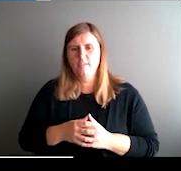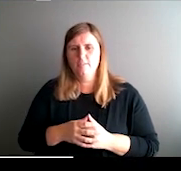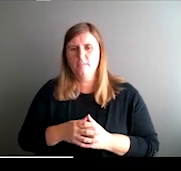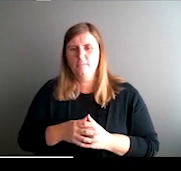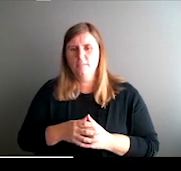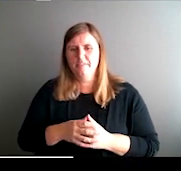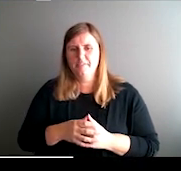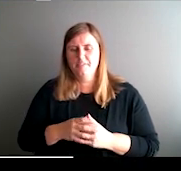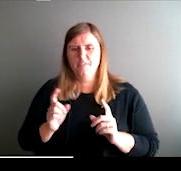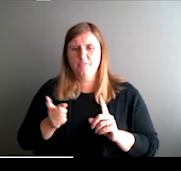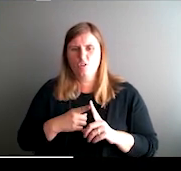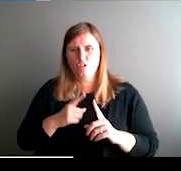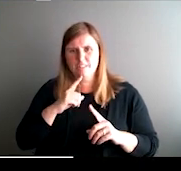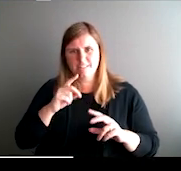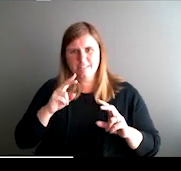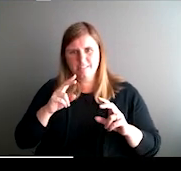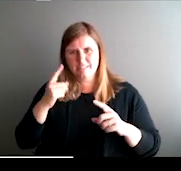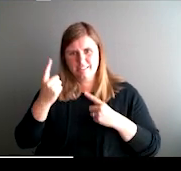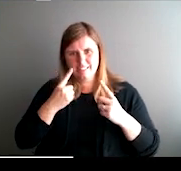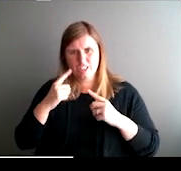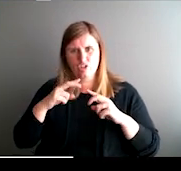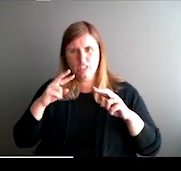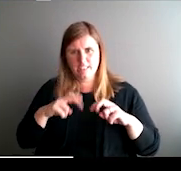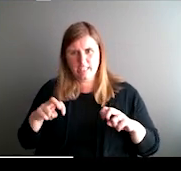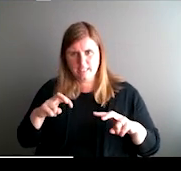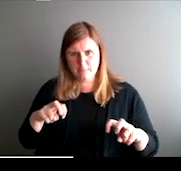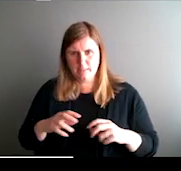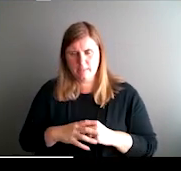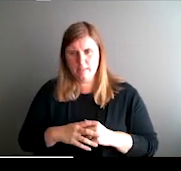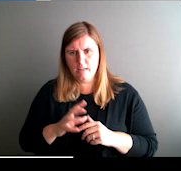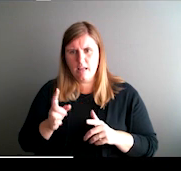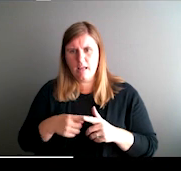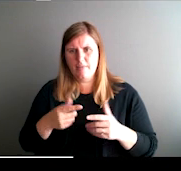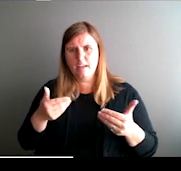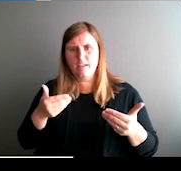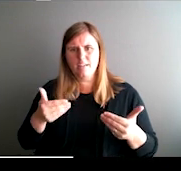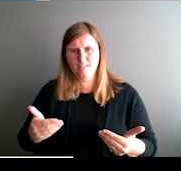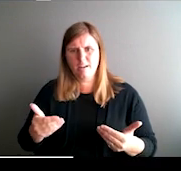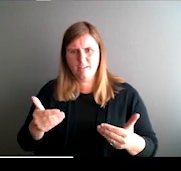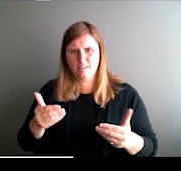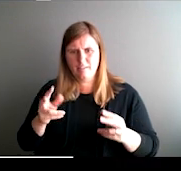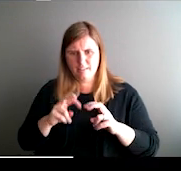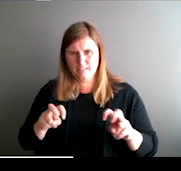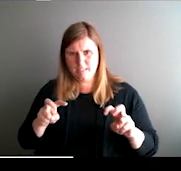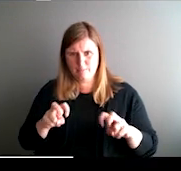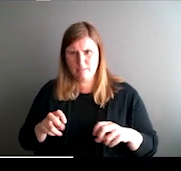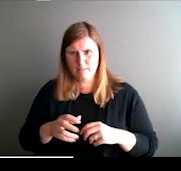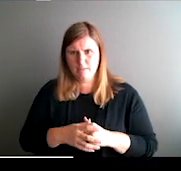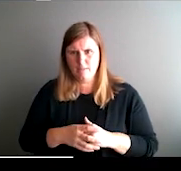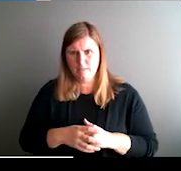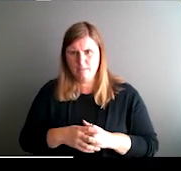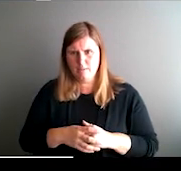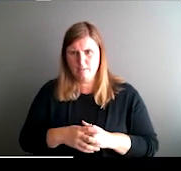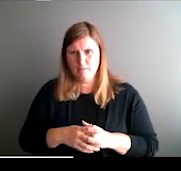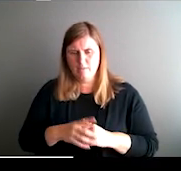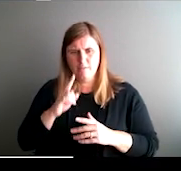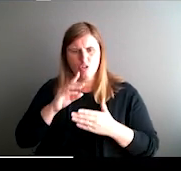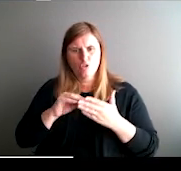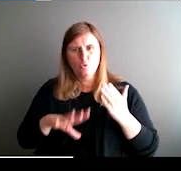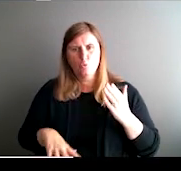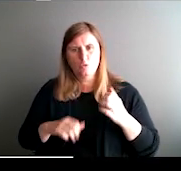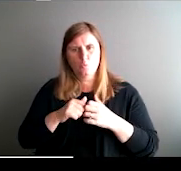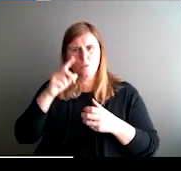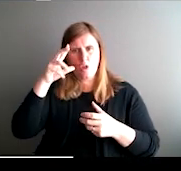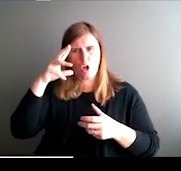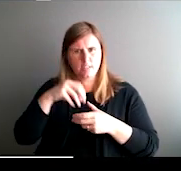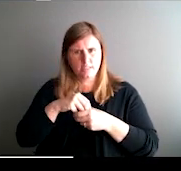do is consider an assessment and then conduct that assessment. For students with